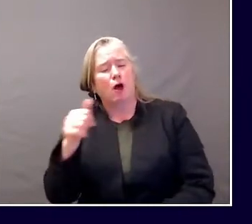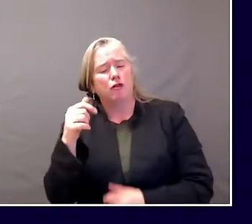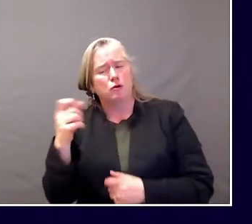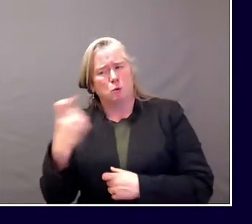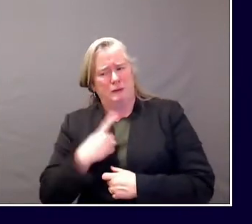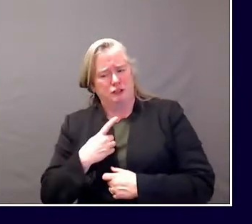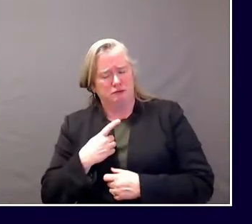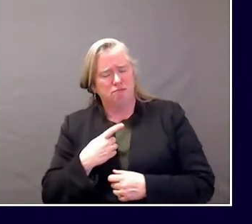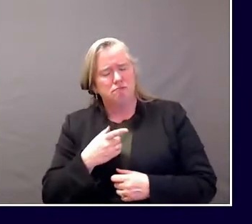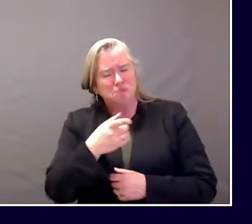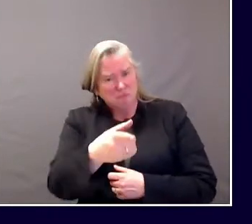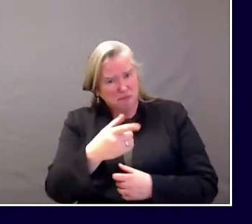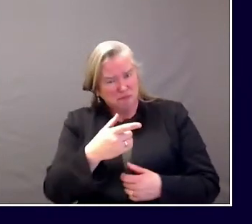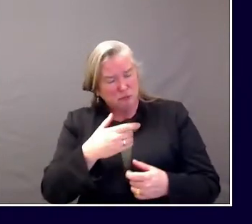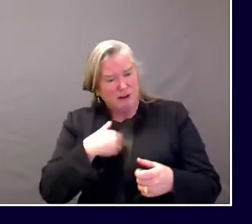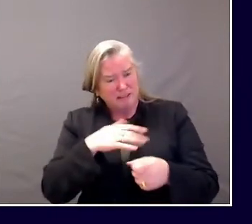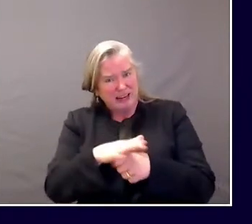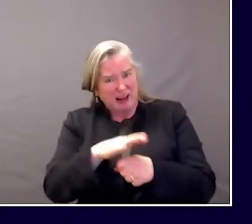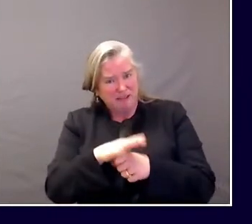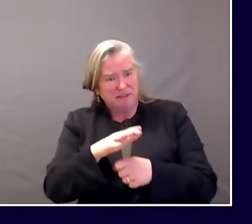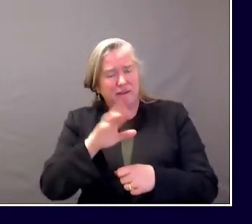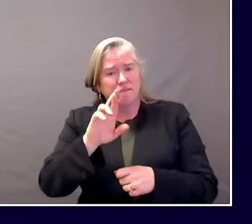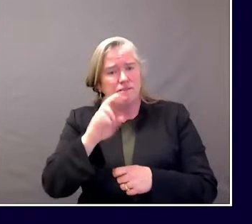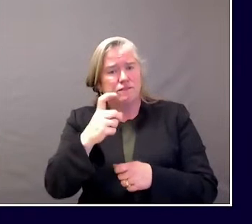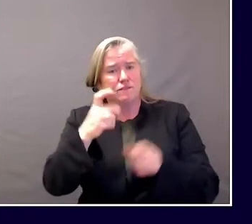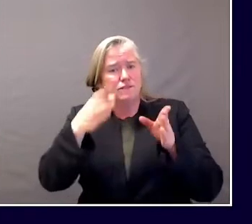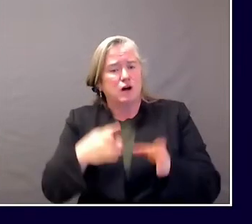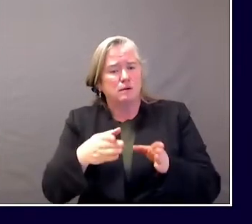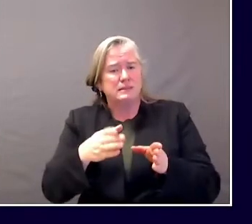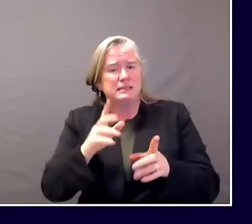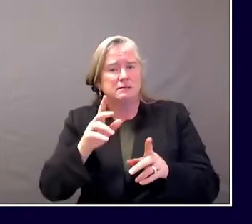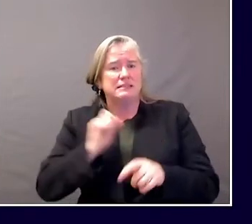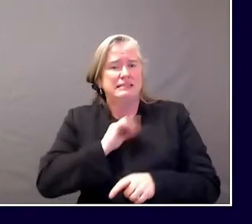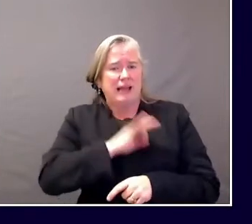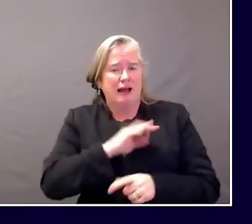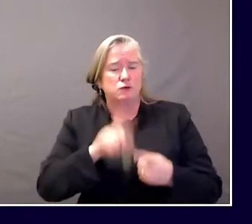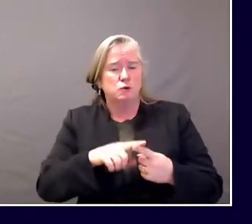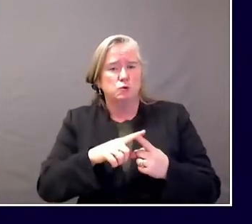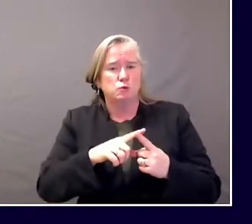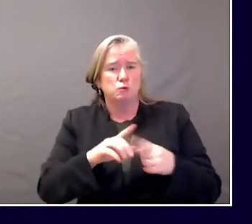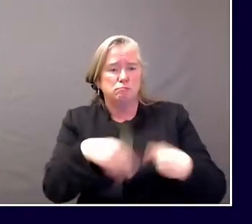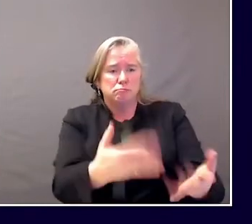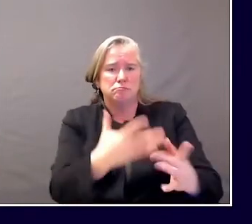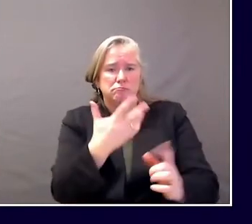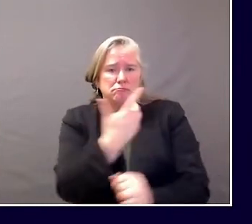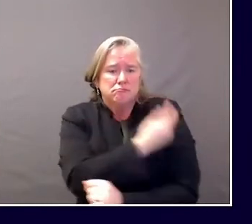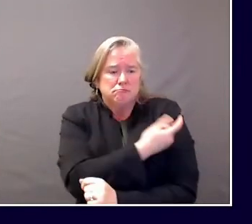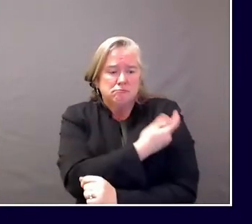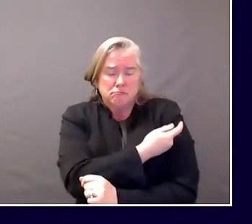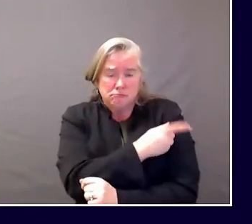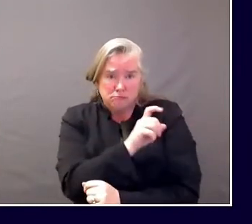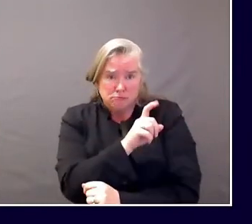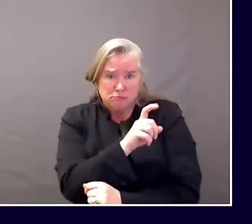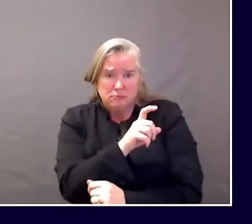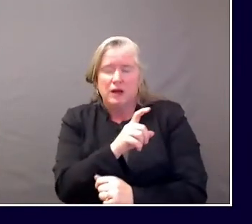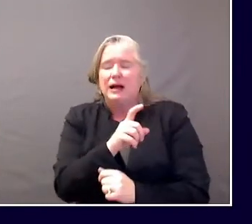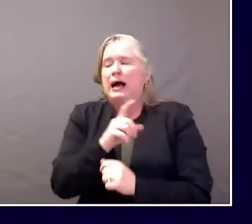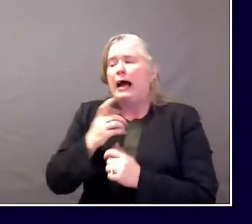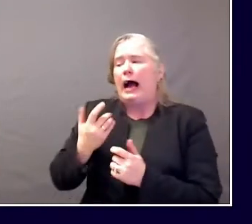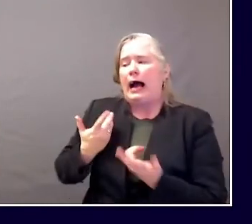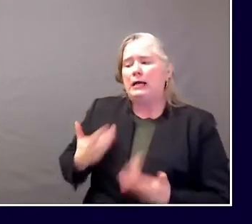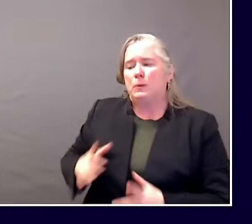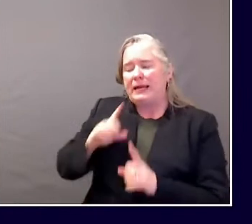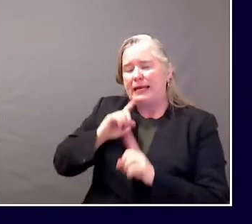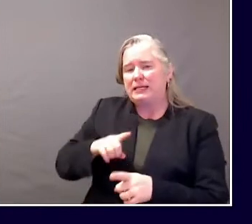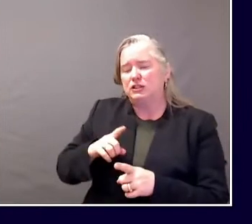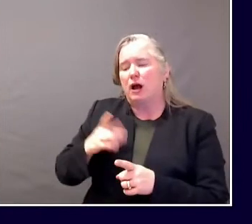the vaccine. Is that still a concern? Patty, I don't want to answer. I really do want to go into those data a little bit more because